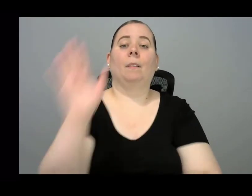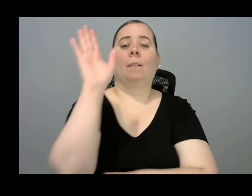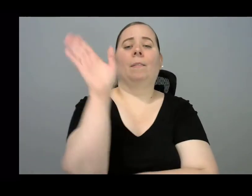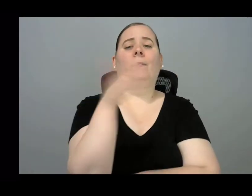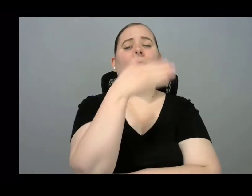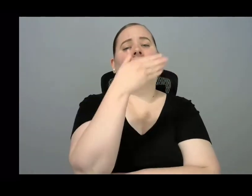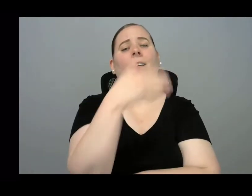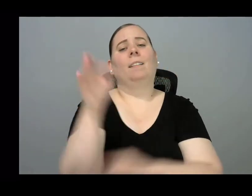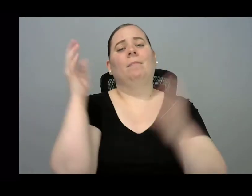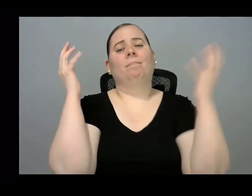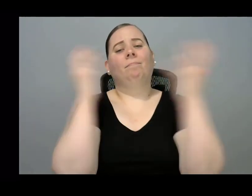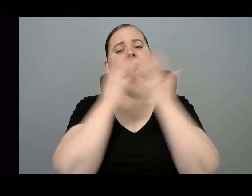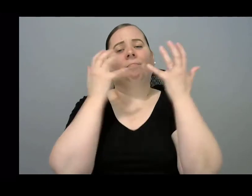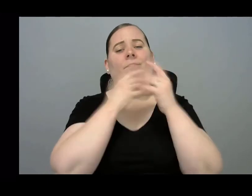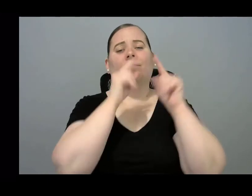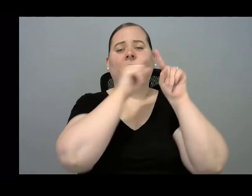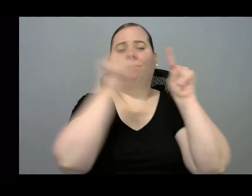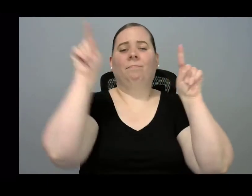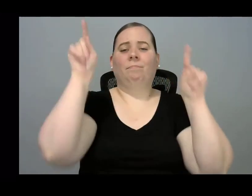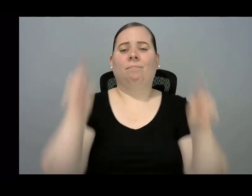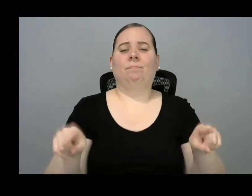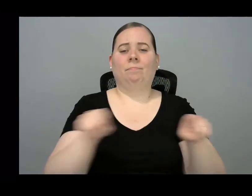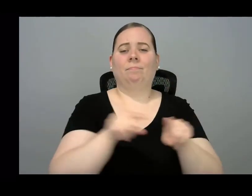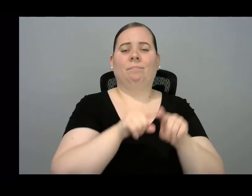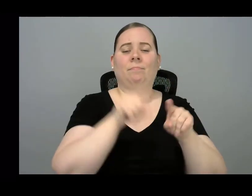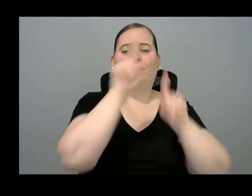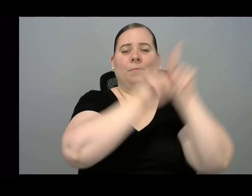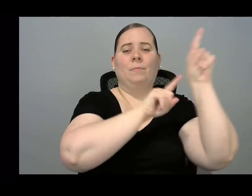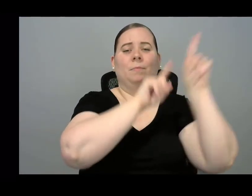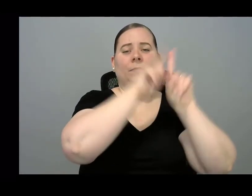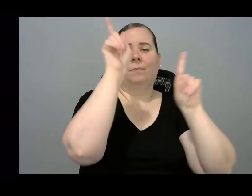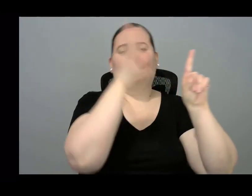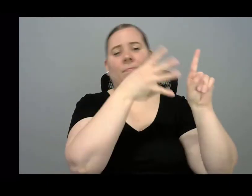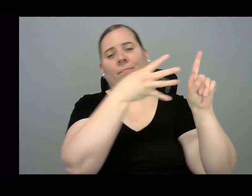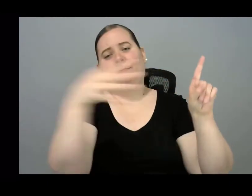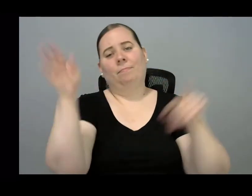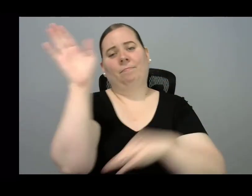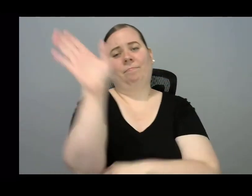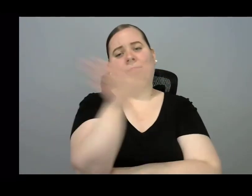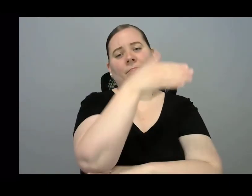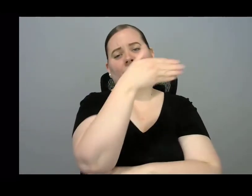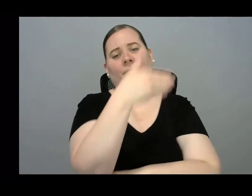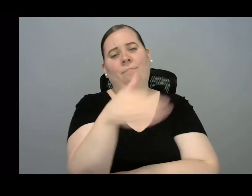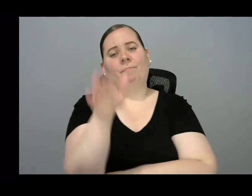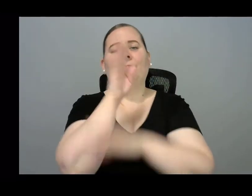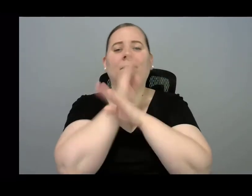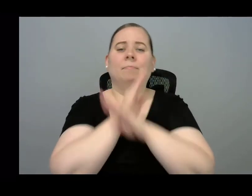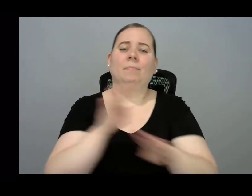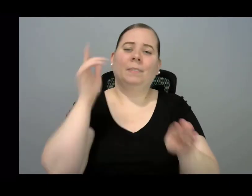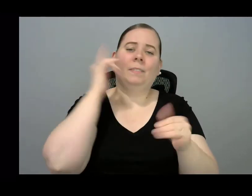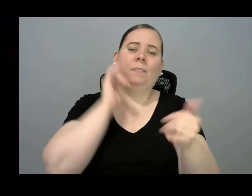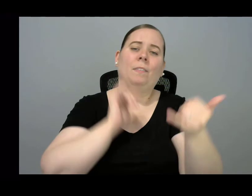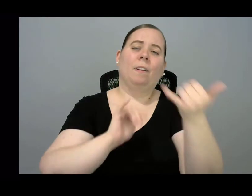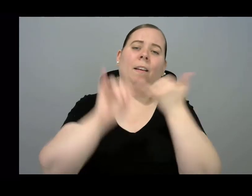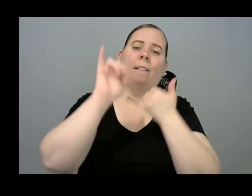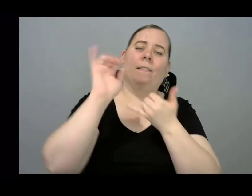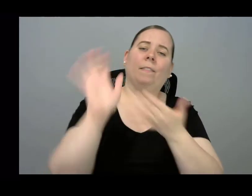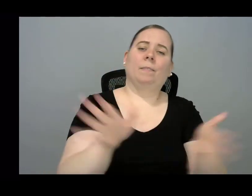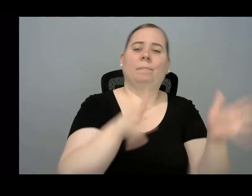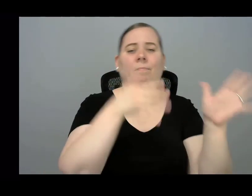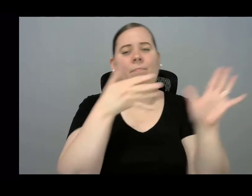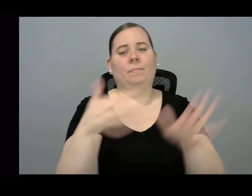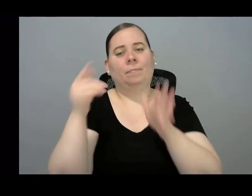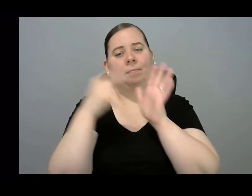You're a grand old flag, you're a high-flying flag, and forever in peace may you wave.